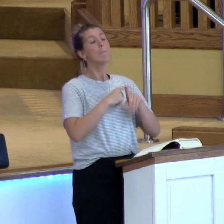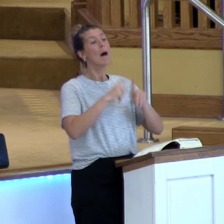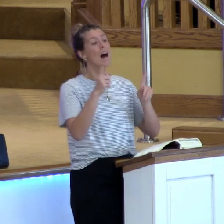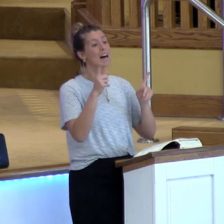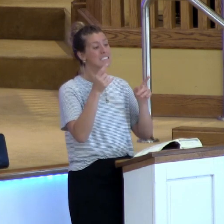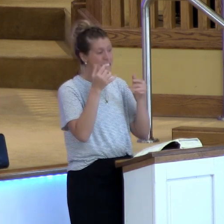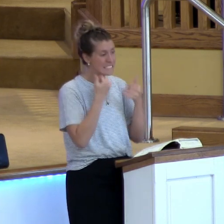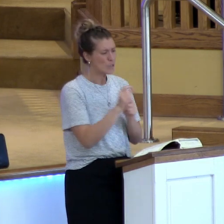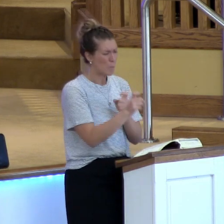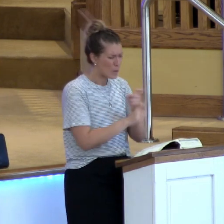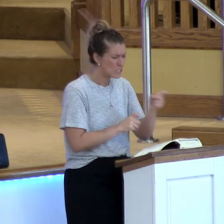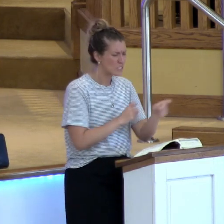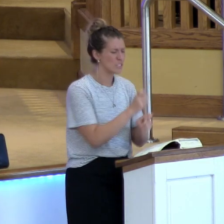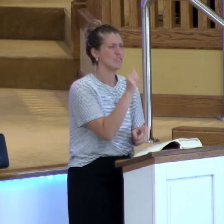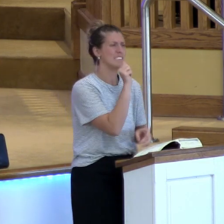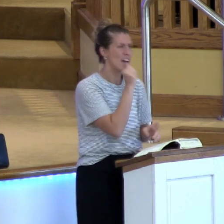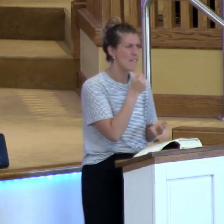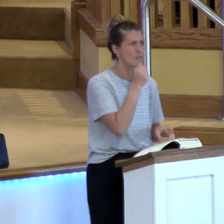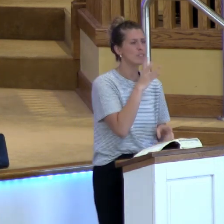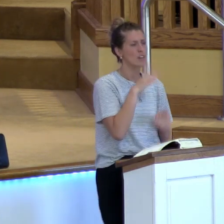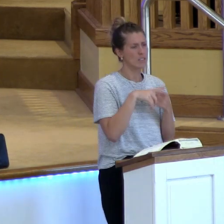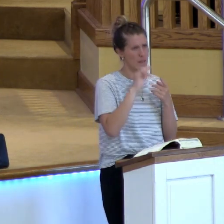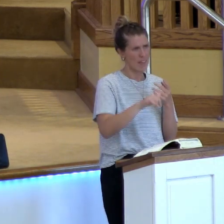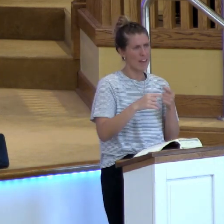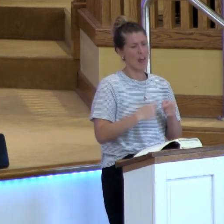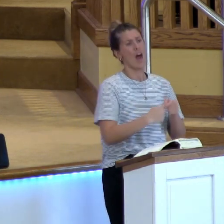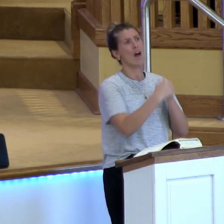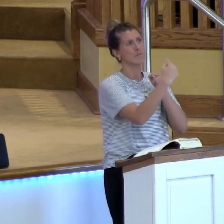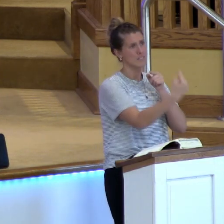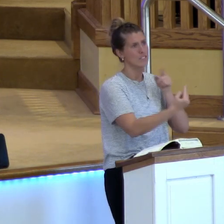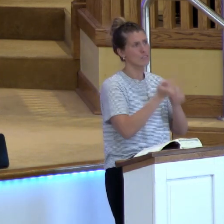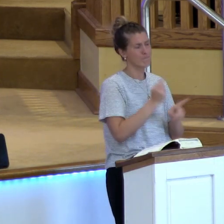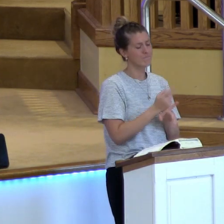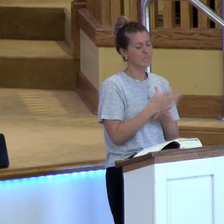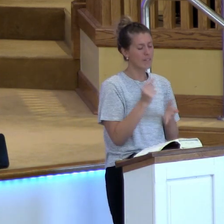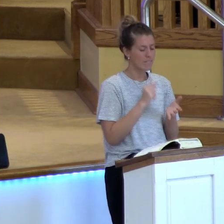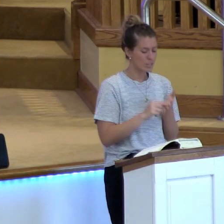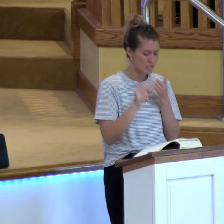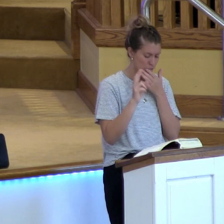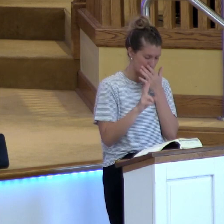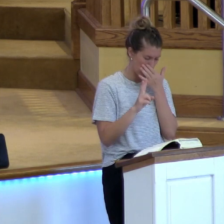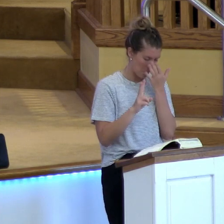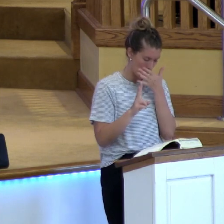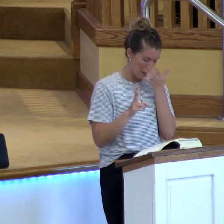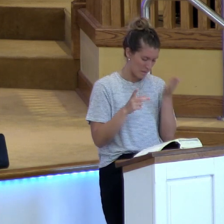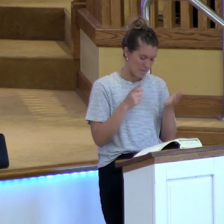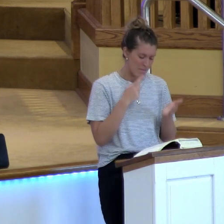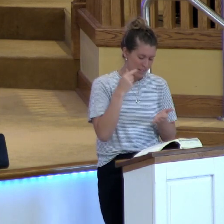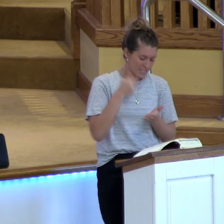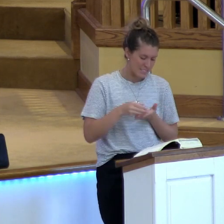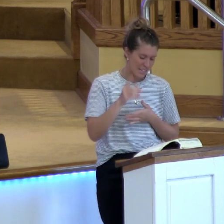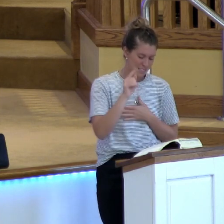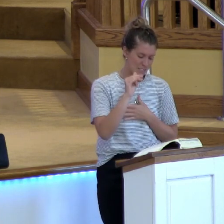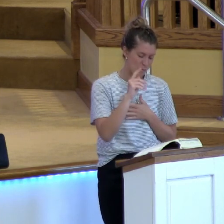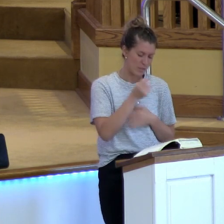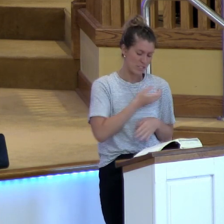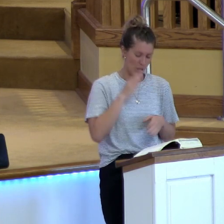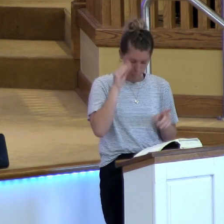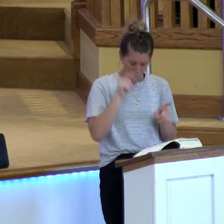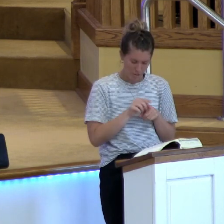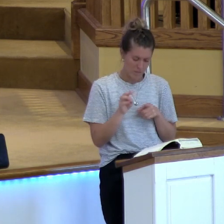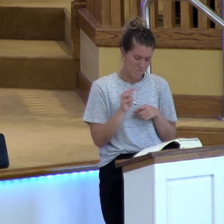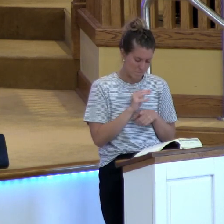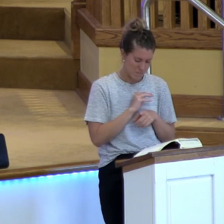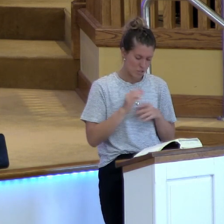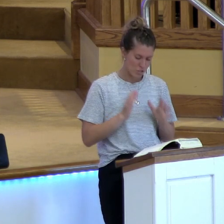suffering persecution. We addressed that last Wednesday night, the opposition. And in verse 2, Paul says, sent Timotheus, our brother and minister of God,